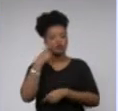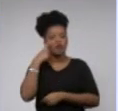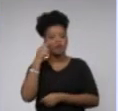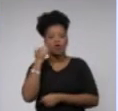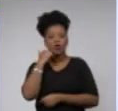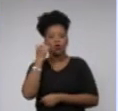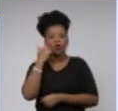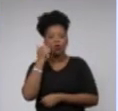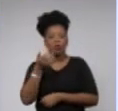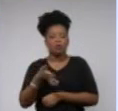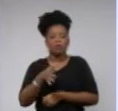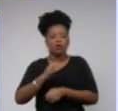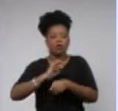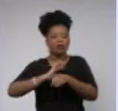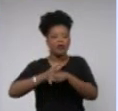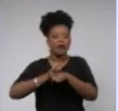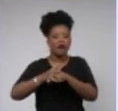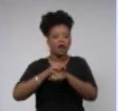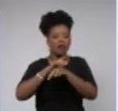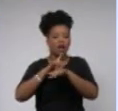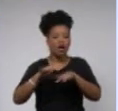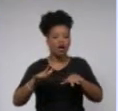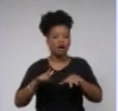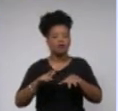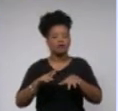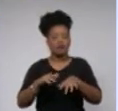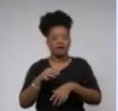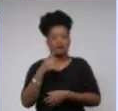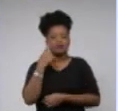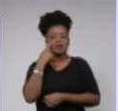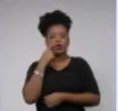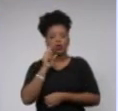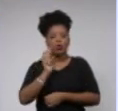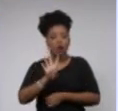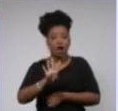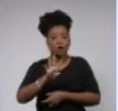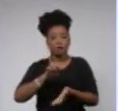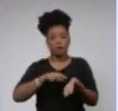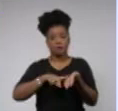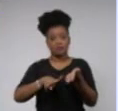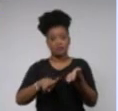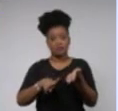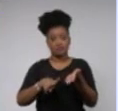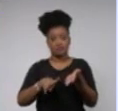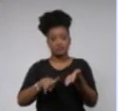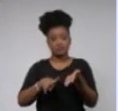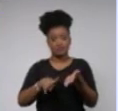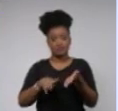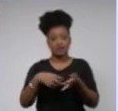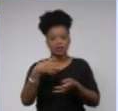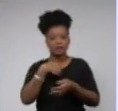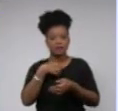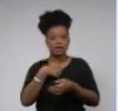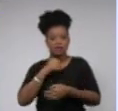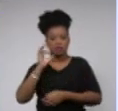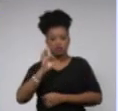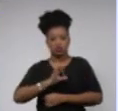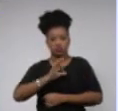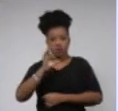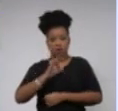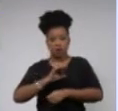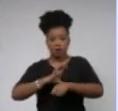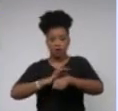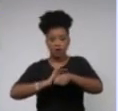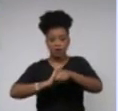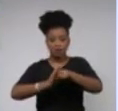19.5, which are Matanzas, Santi Spiritus, Artemisa, and Mayabeque. And the lightest